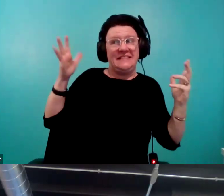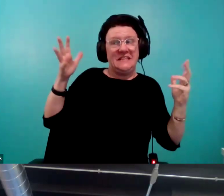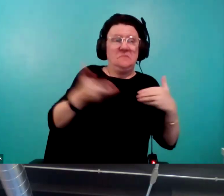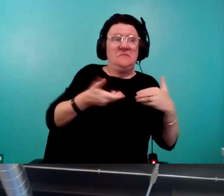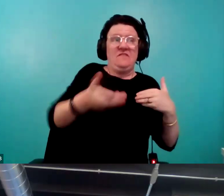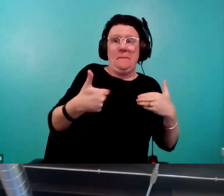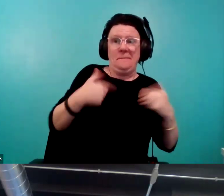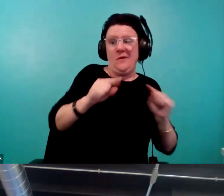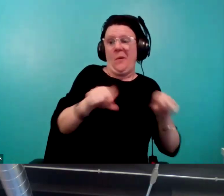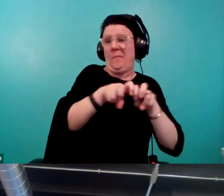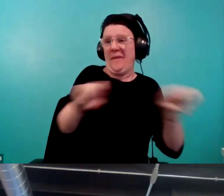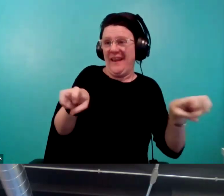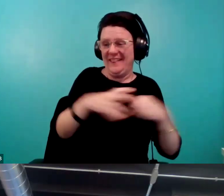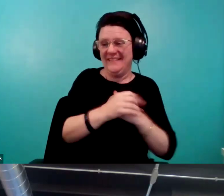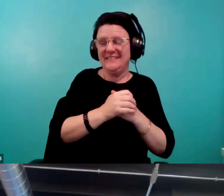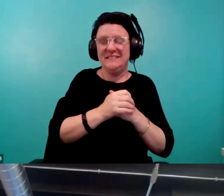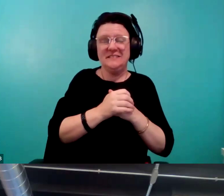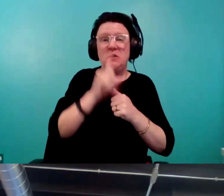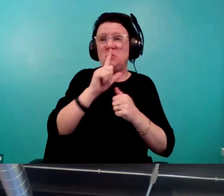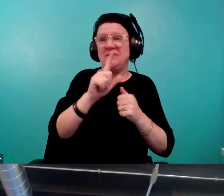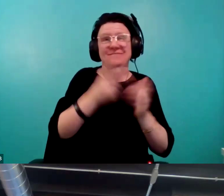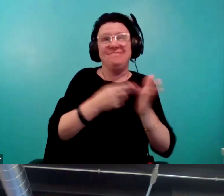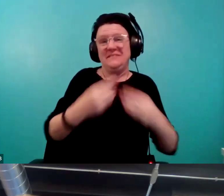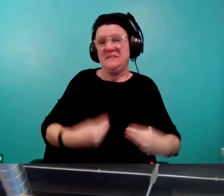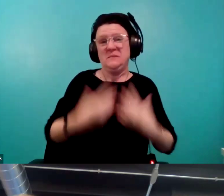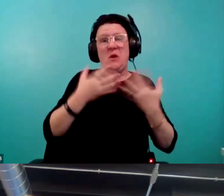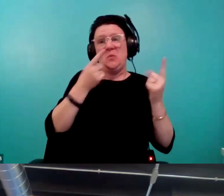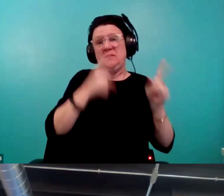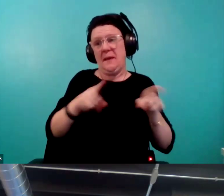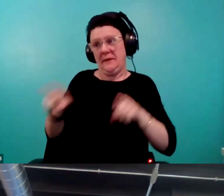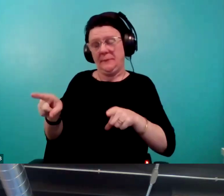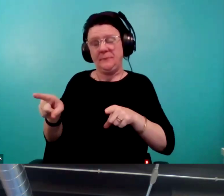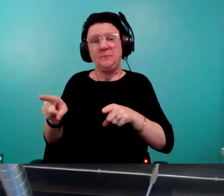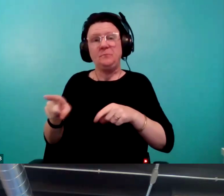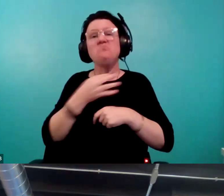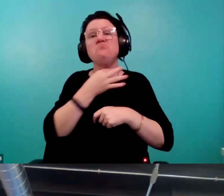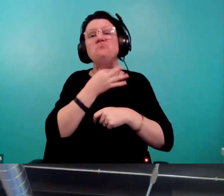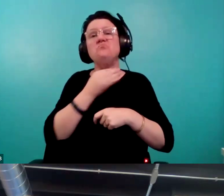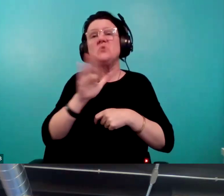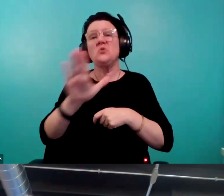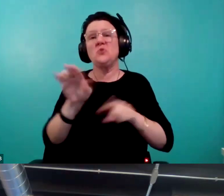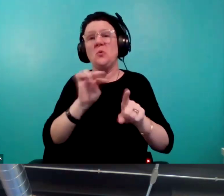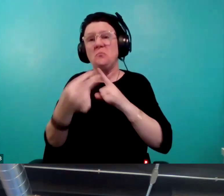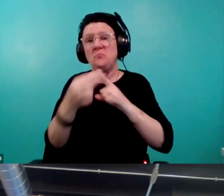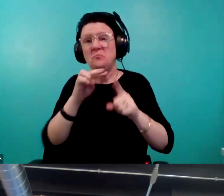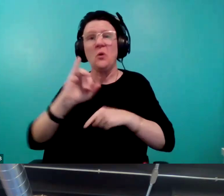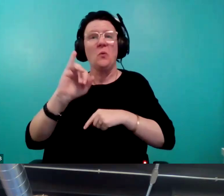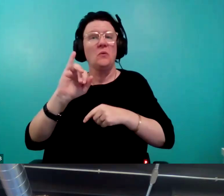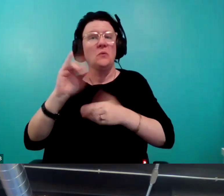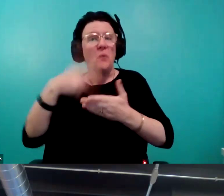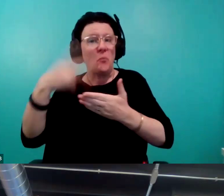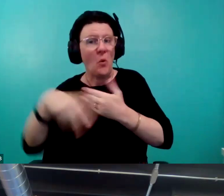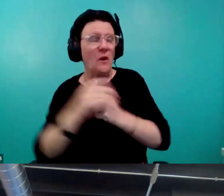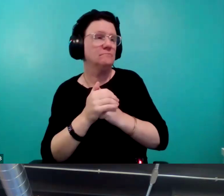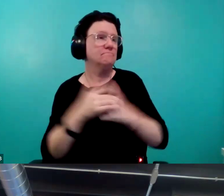it at the panel and was just really inspired by what's happening. And so I'd love for you to share more about the program and what is